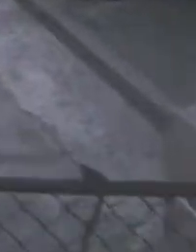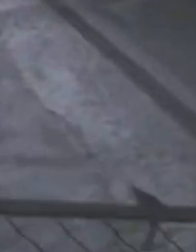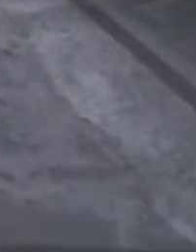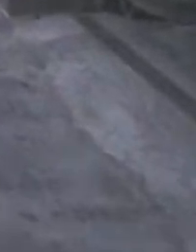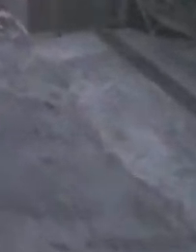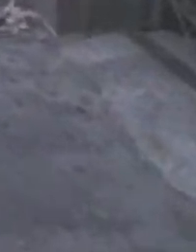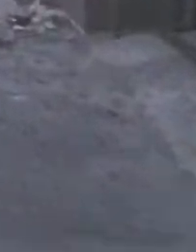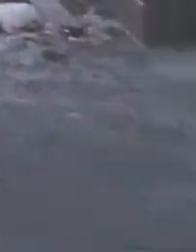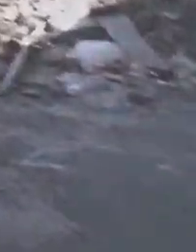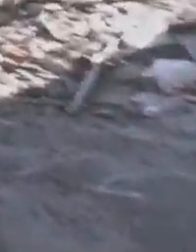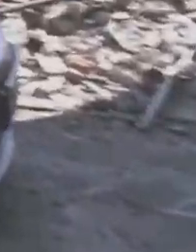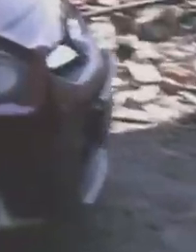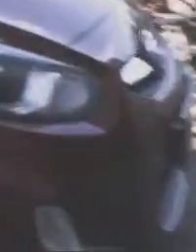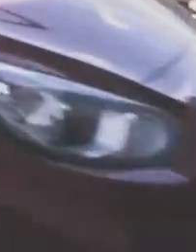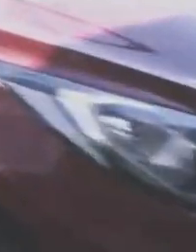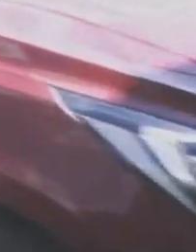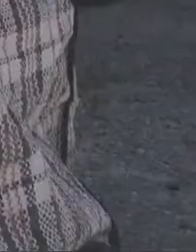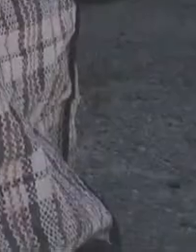um